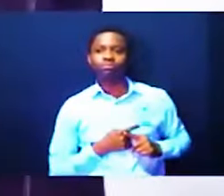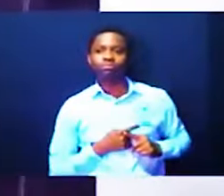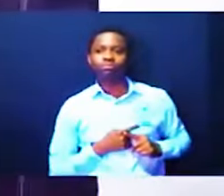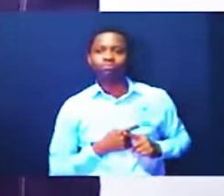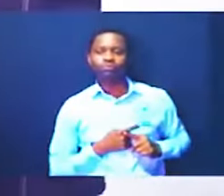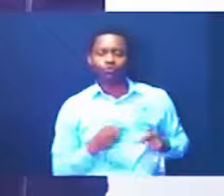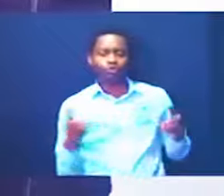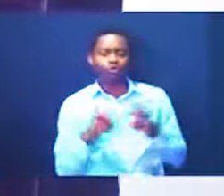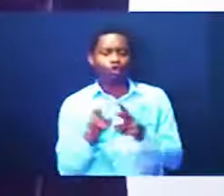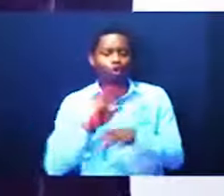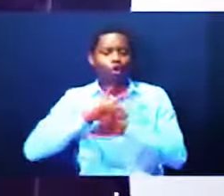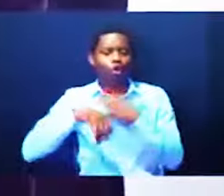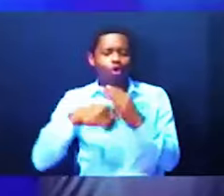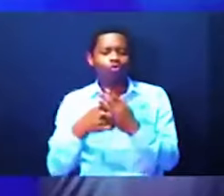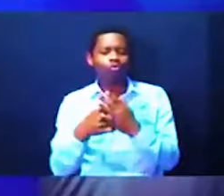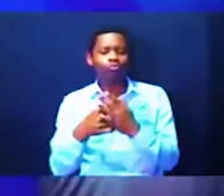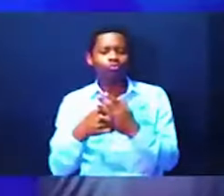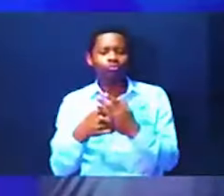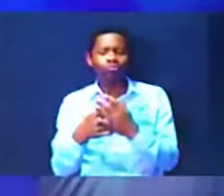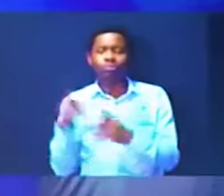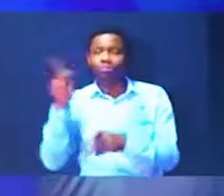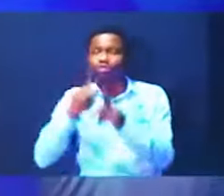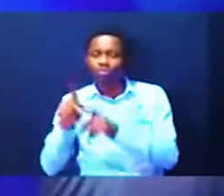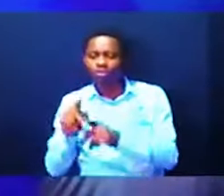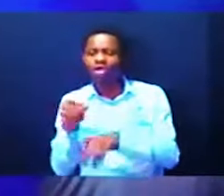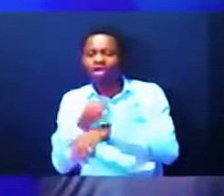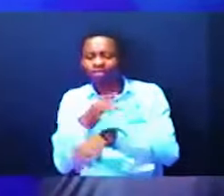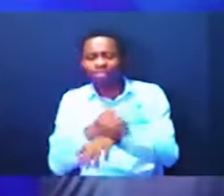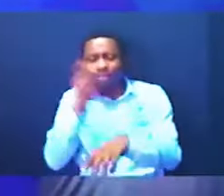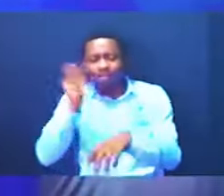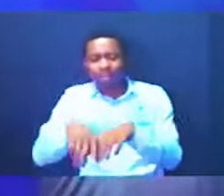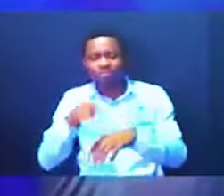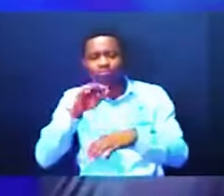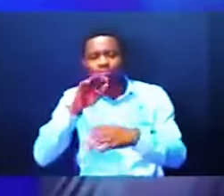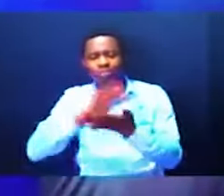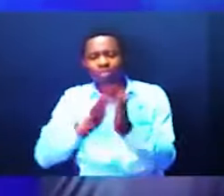Because gem can be